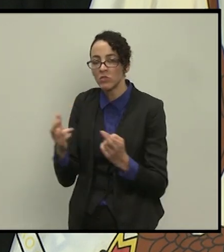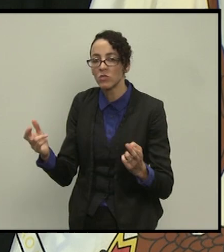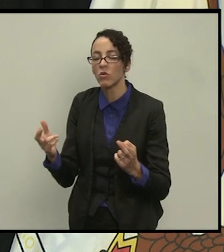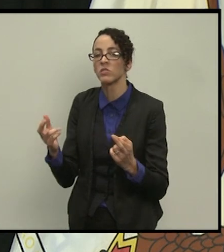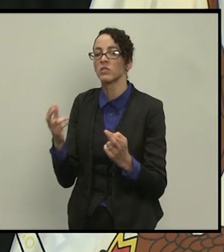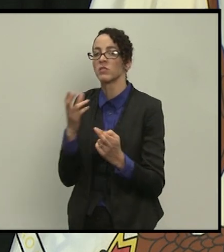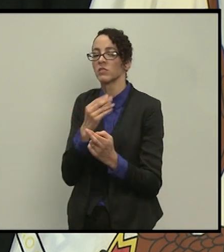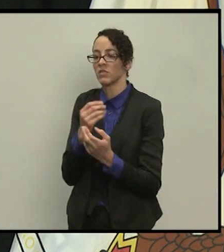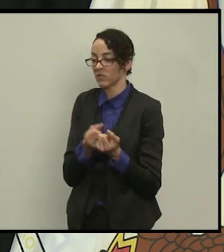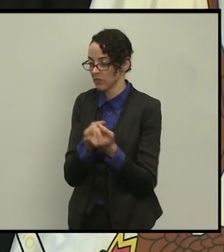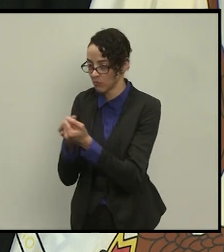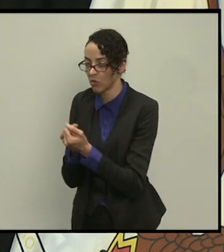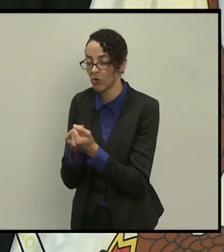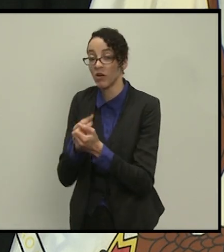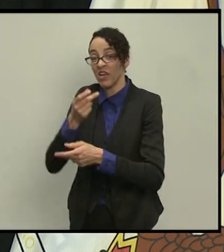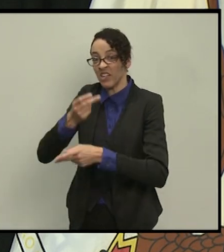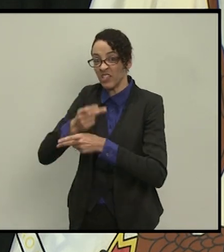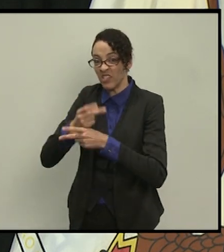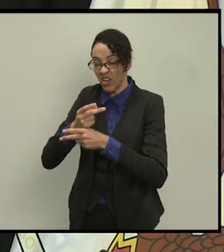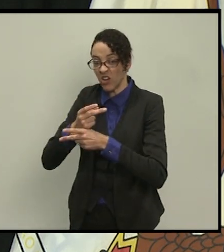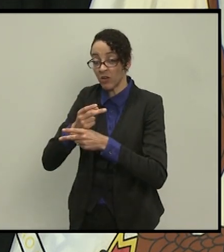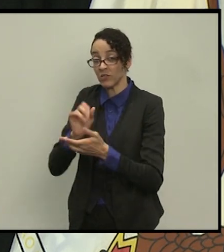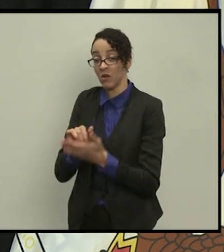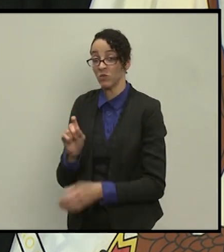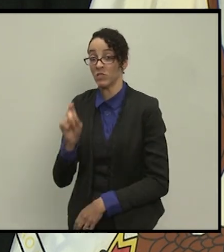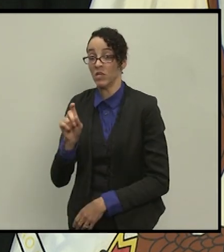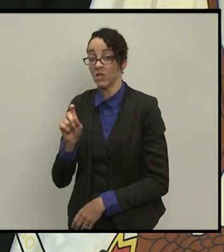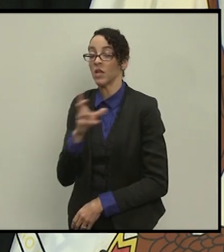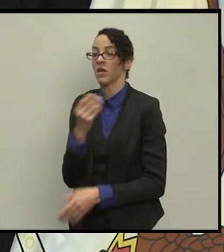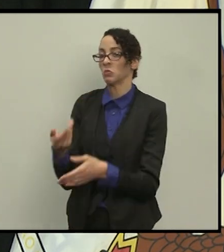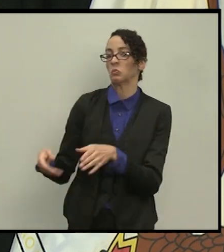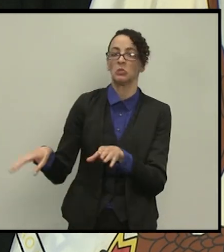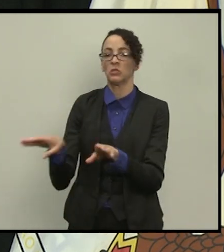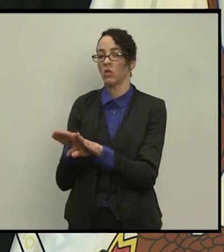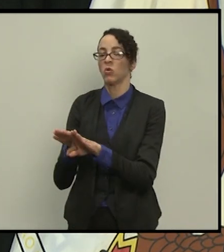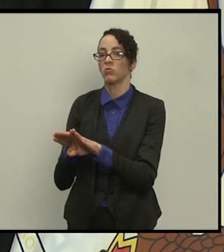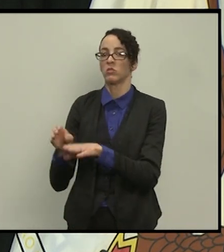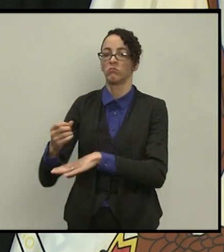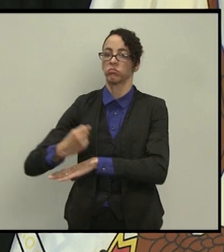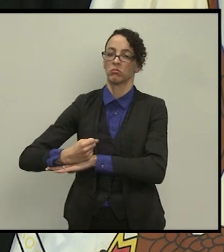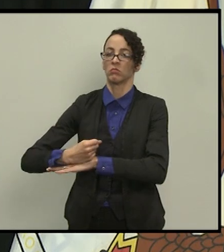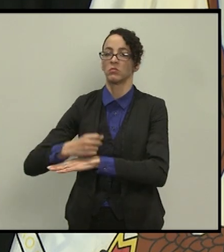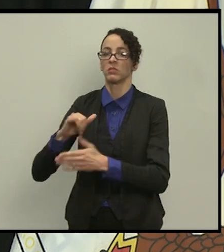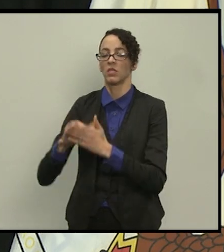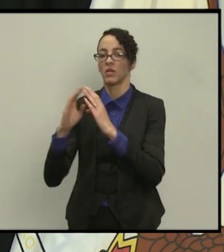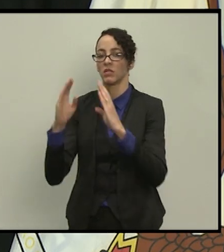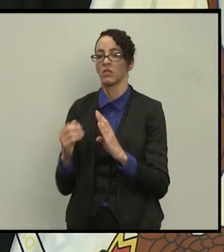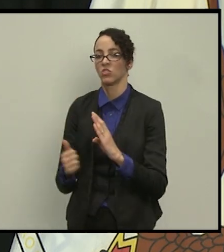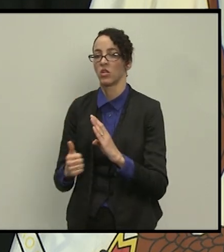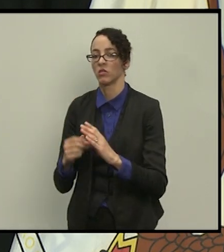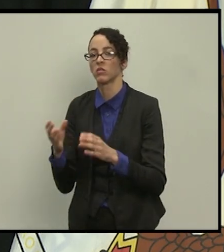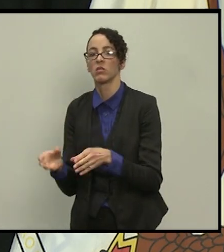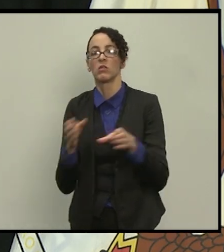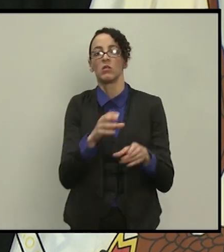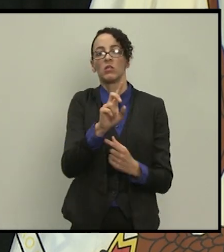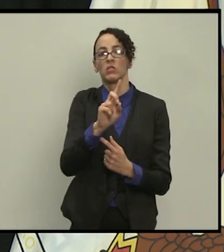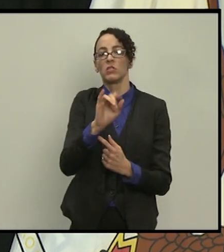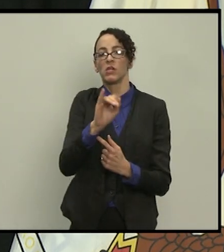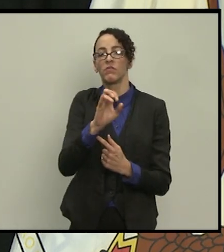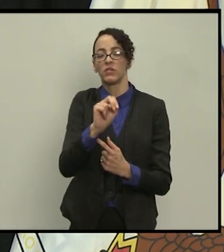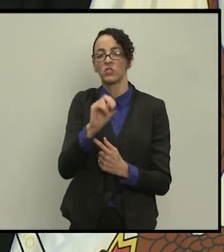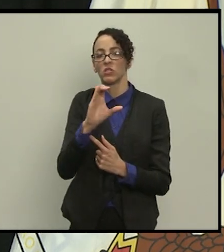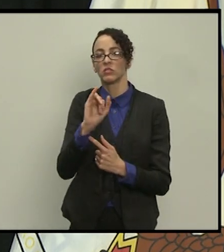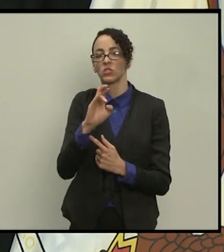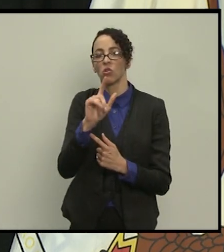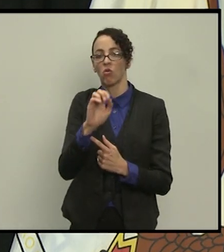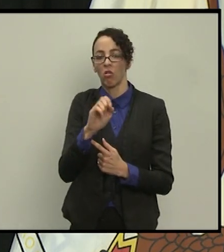shelter. Another approach was taken at the Division Navigation Center, where there was a case detected, and